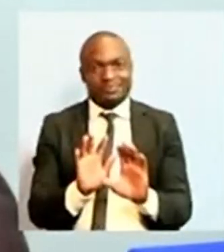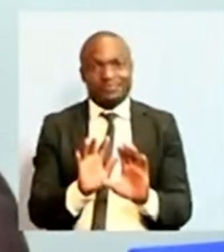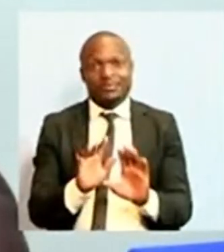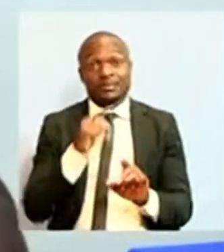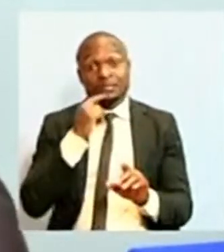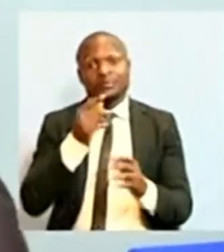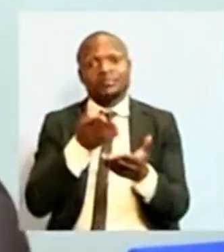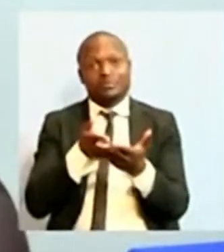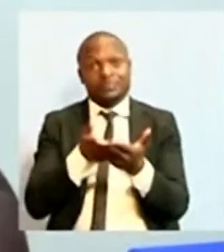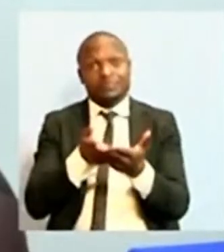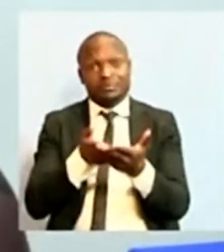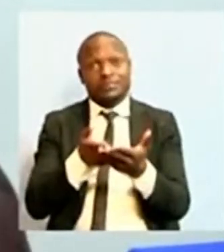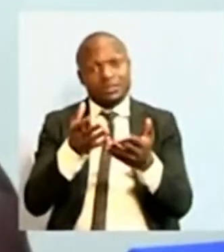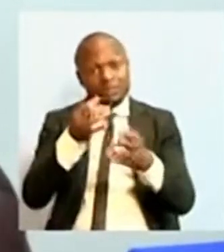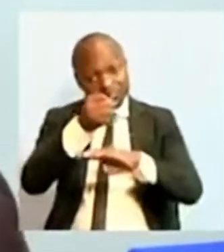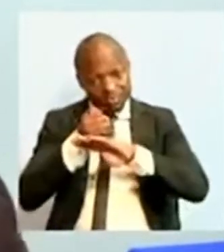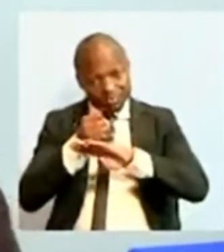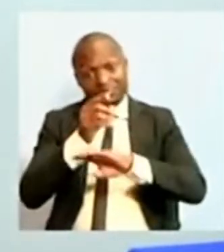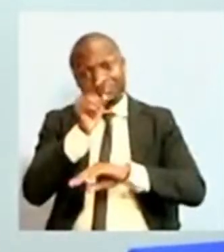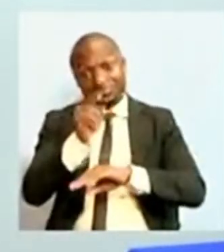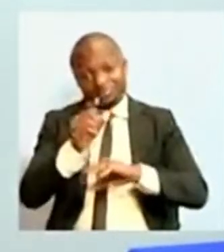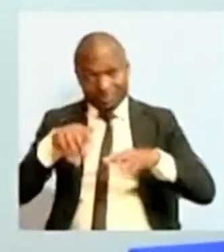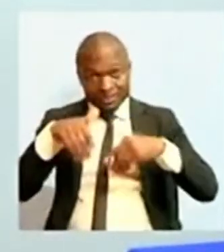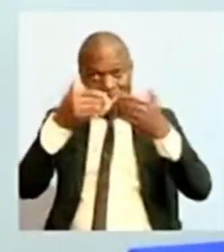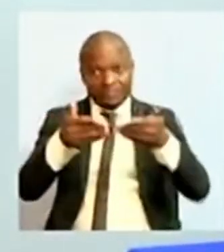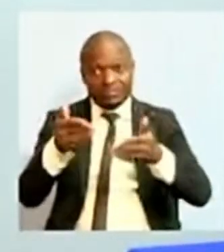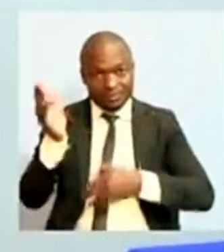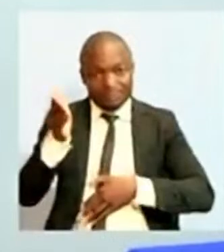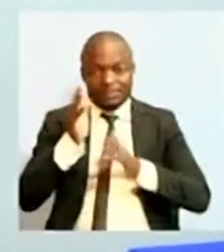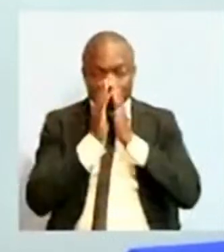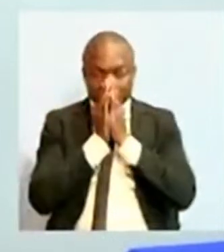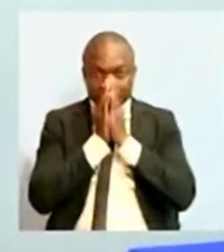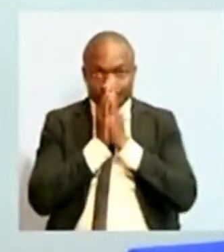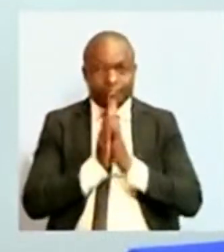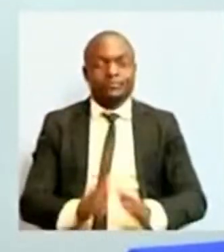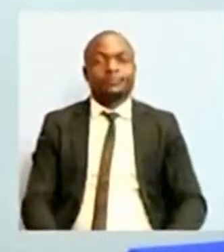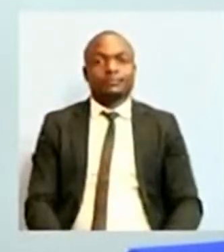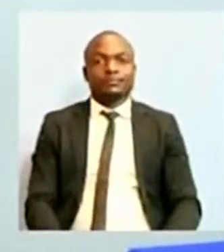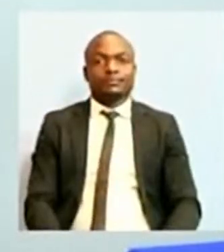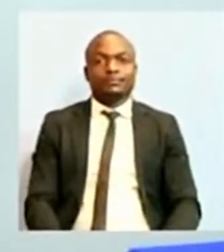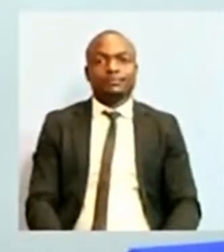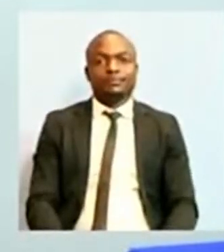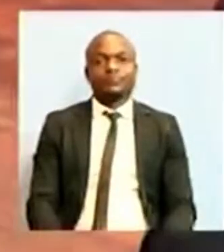said that, I now wish to invite you to make your submission.